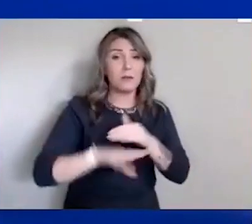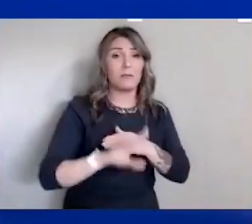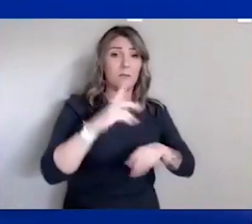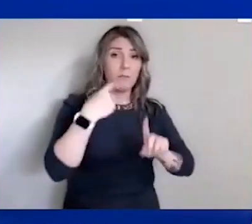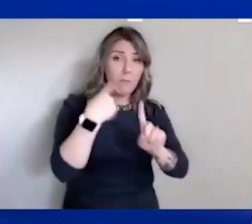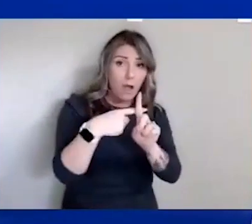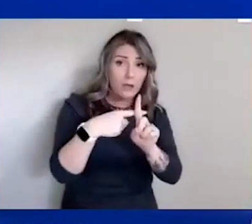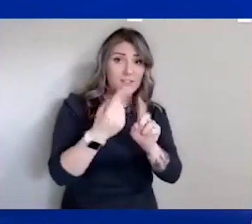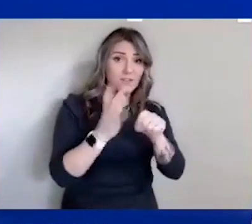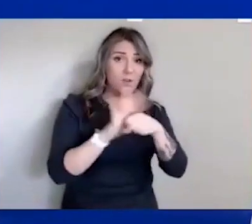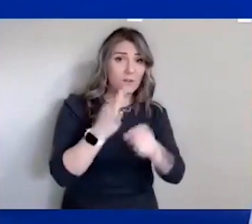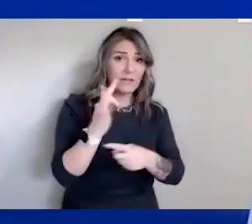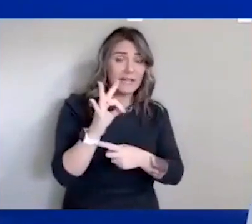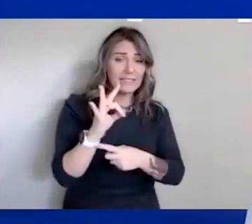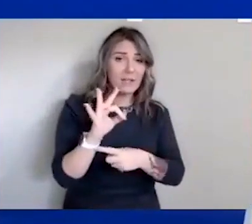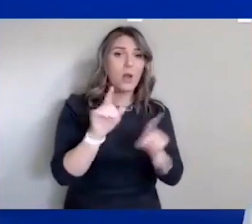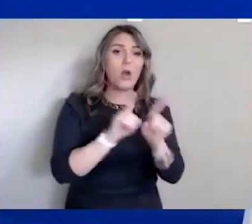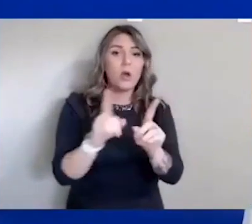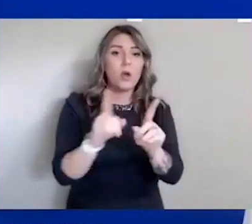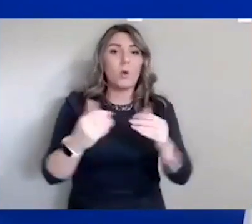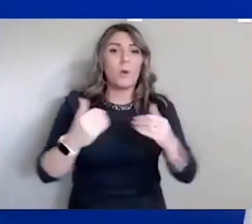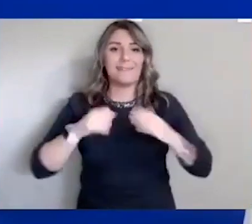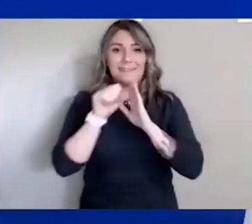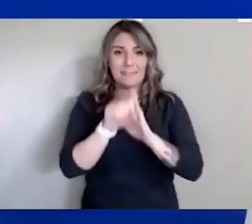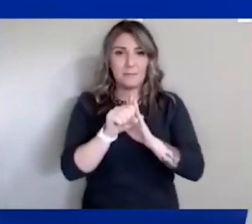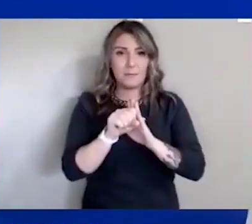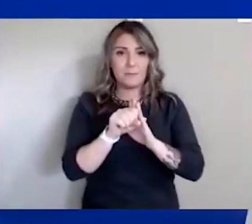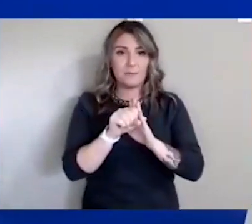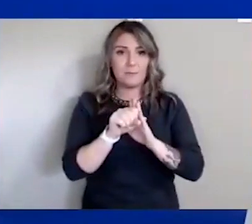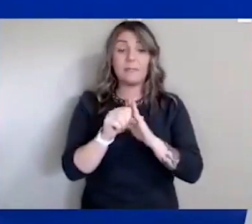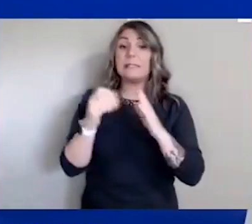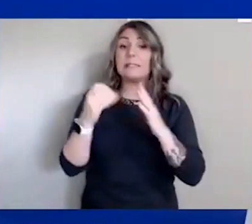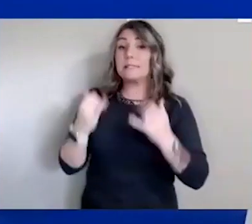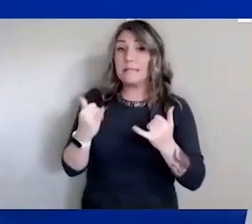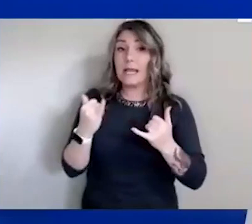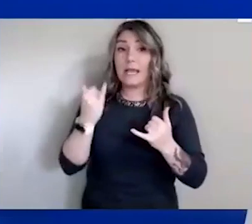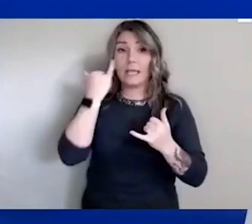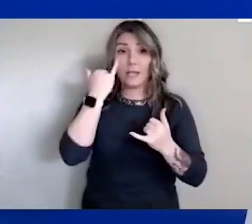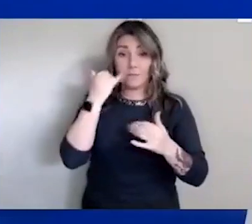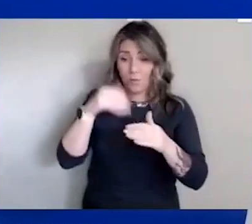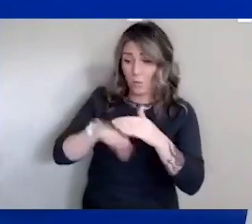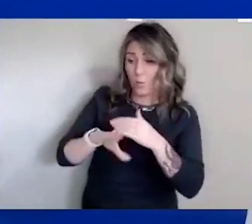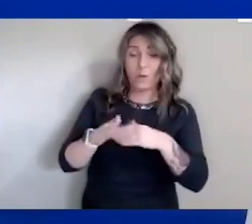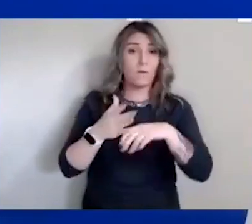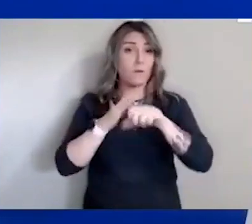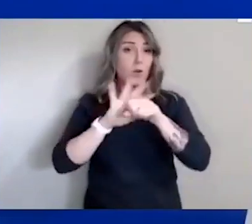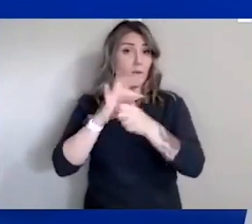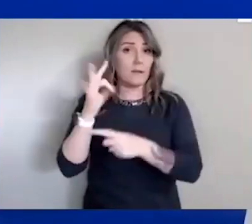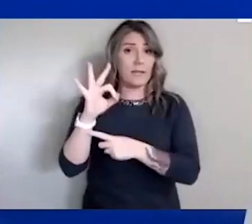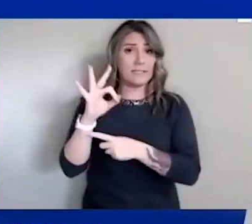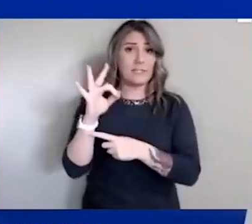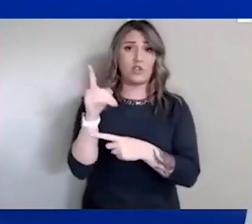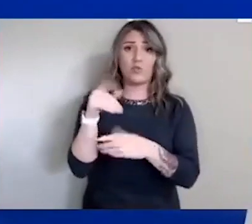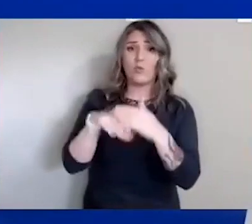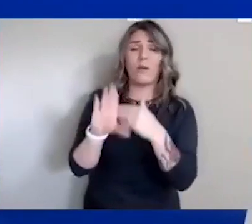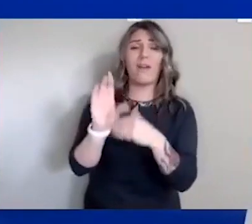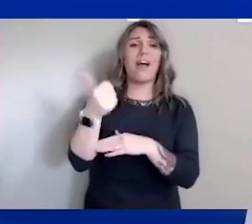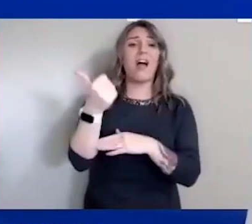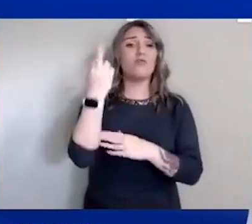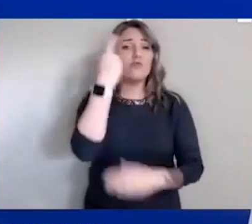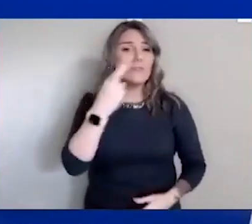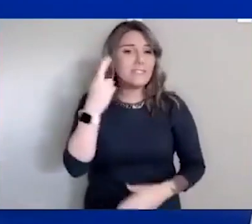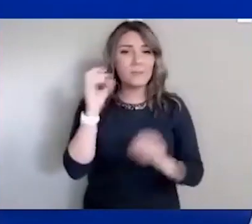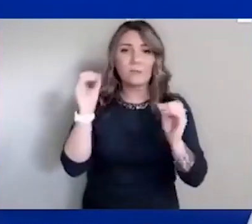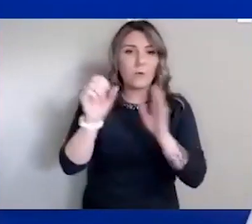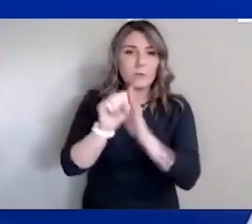having symptoms of COVID. Today, when you're coming in, you're positive for COVID, you're coming in for other reasons. And that was a minority of patients than before,